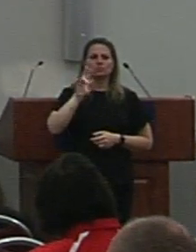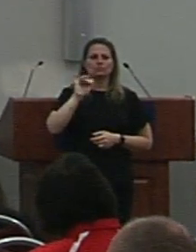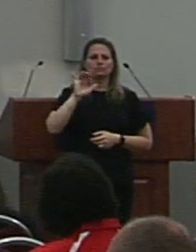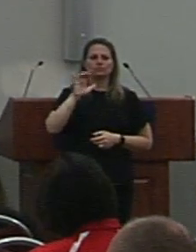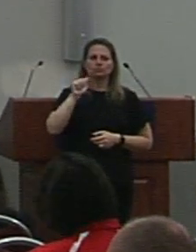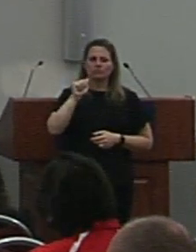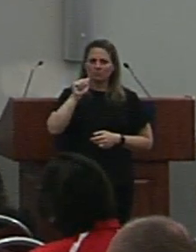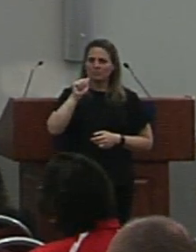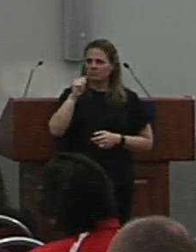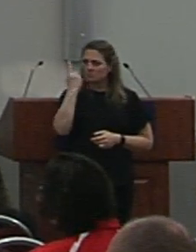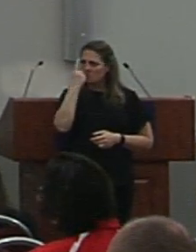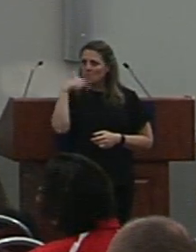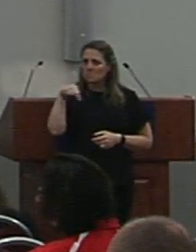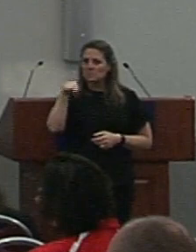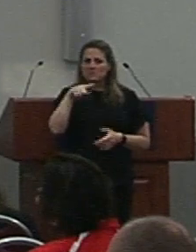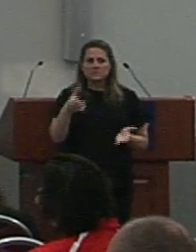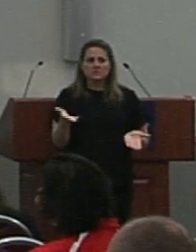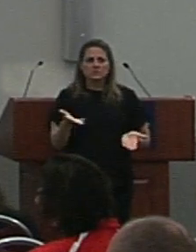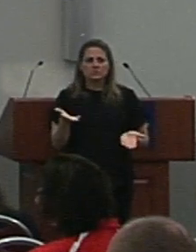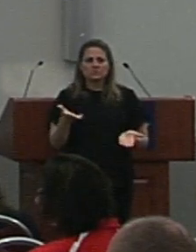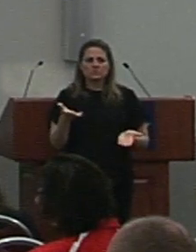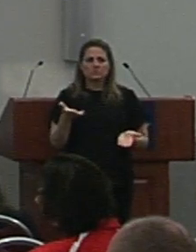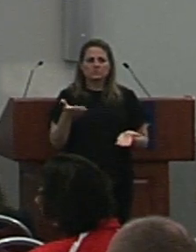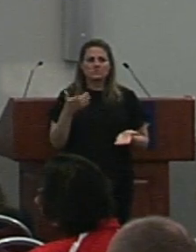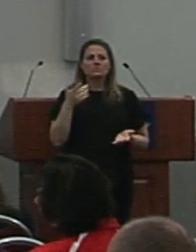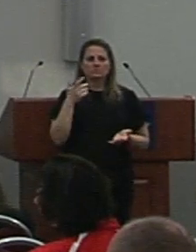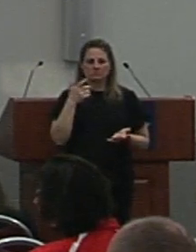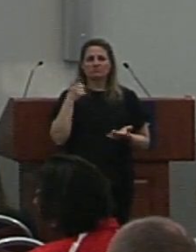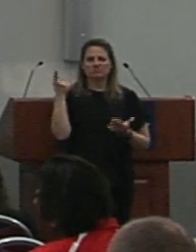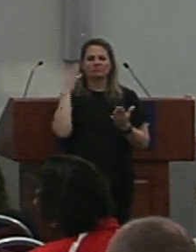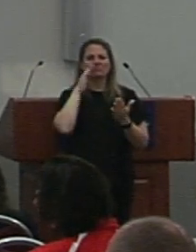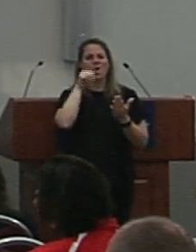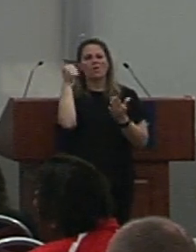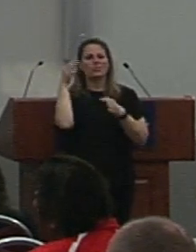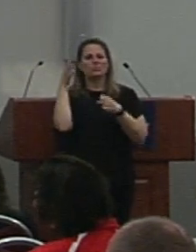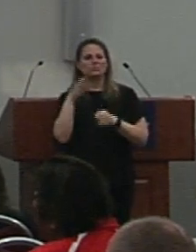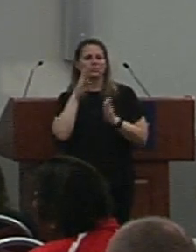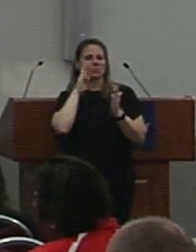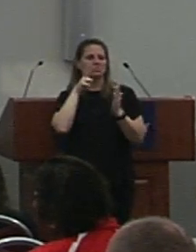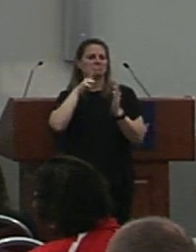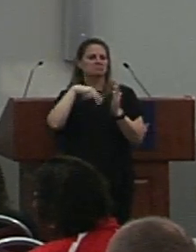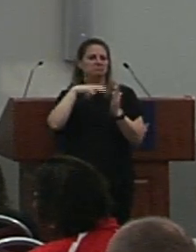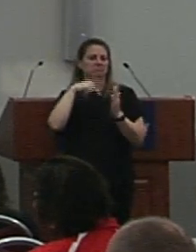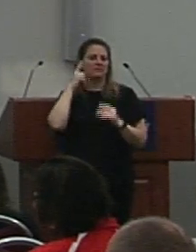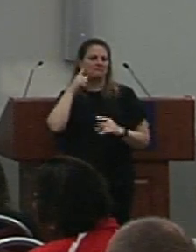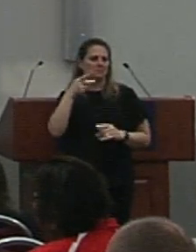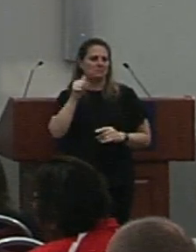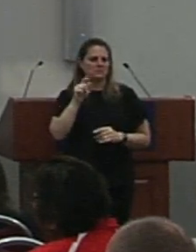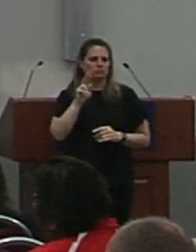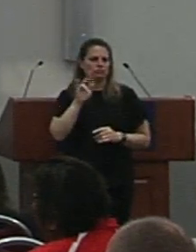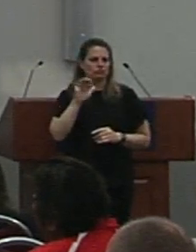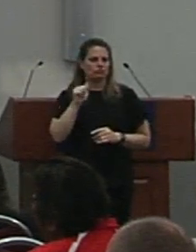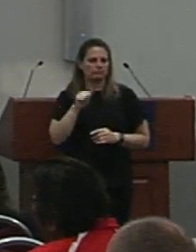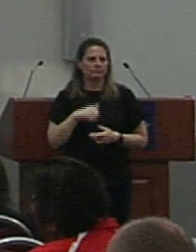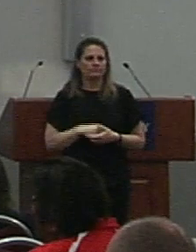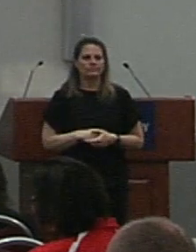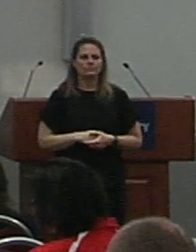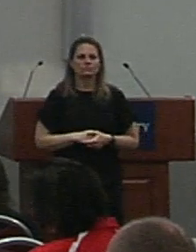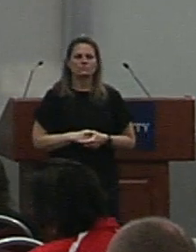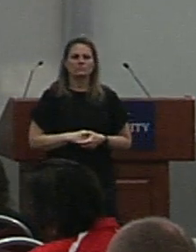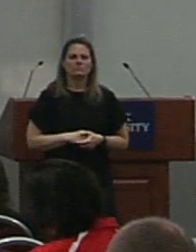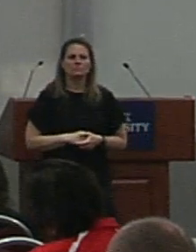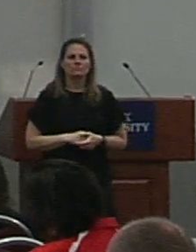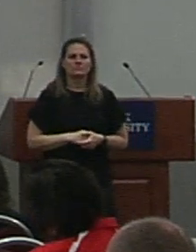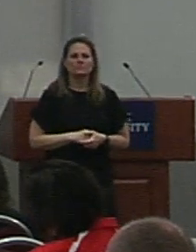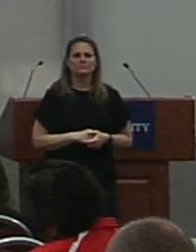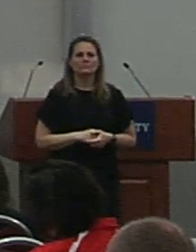Yes. Thank you, Andrea. And this question is from Marilyn, and it's about the MBTA and the ride. The question